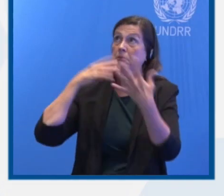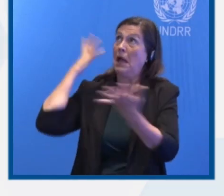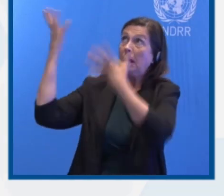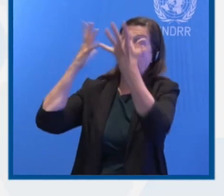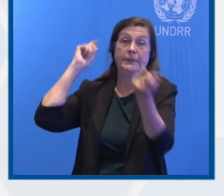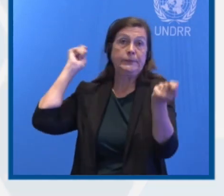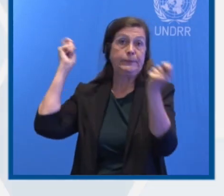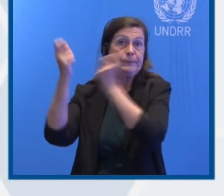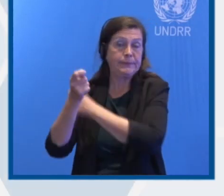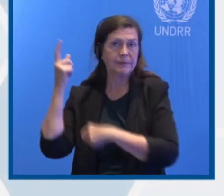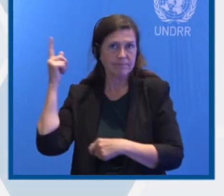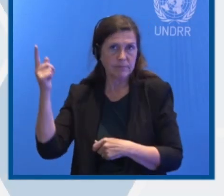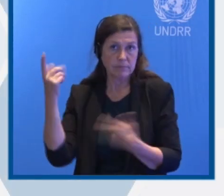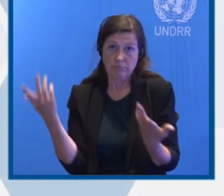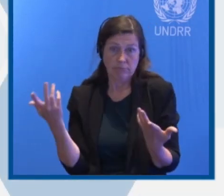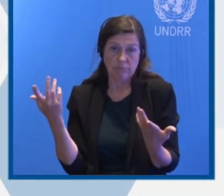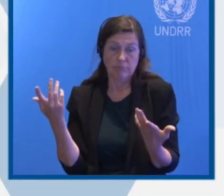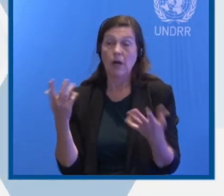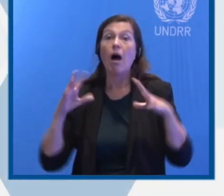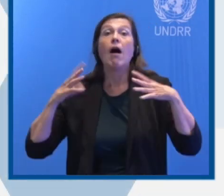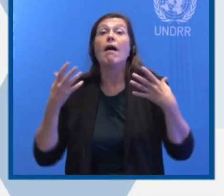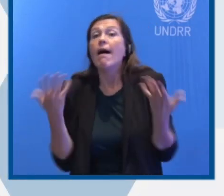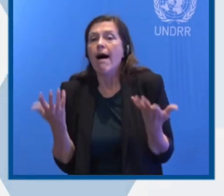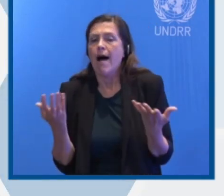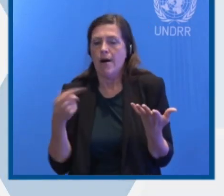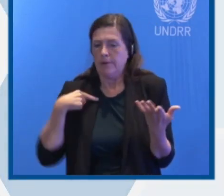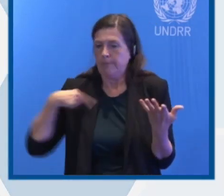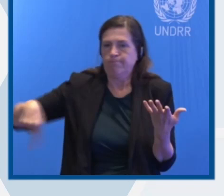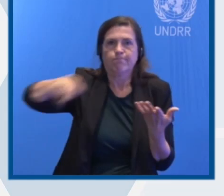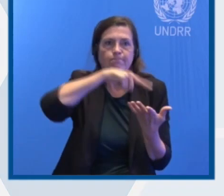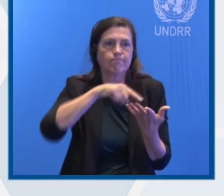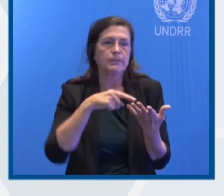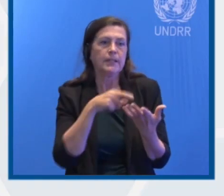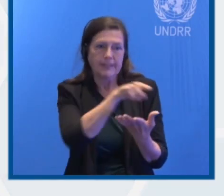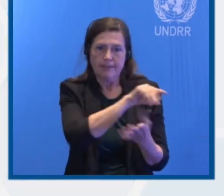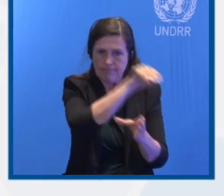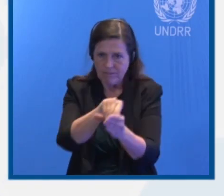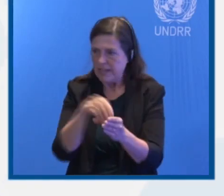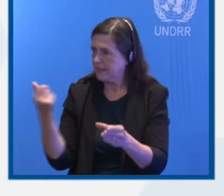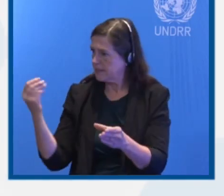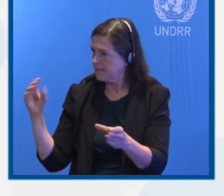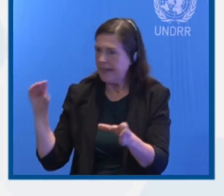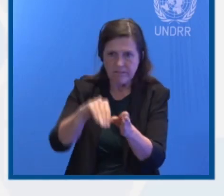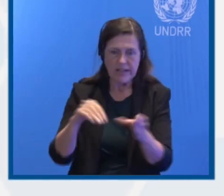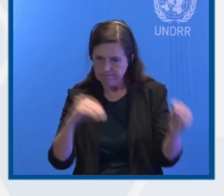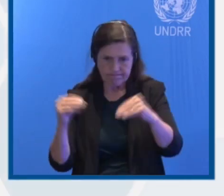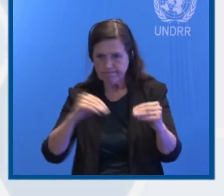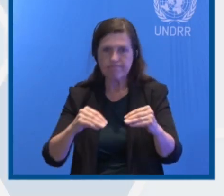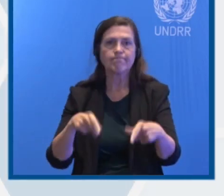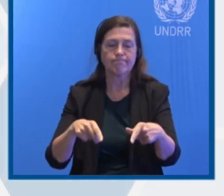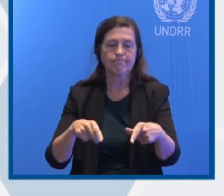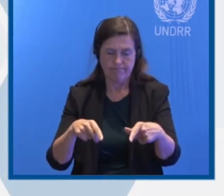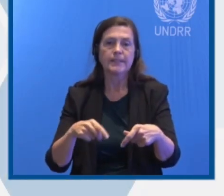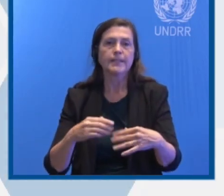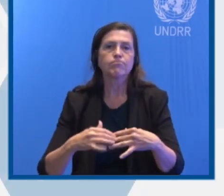help countries access and leverage more private sector investments to build infrastructure and build it in a